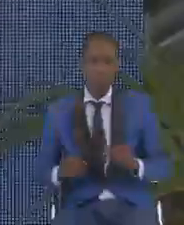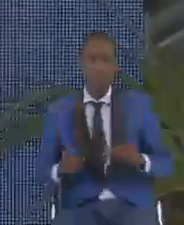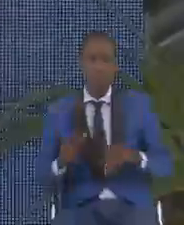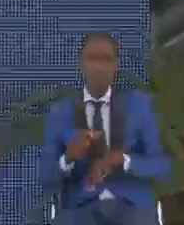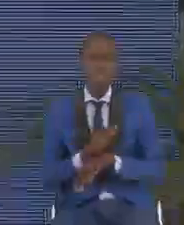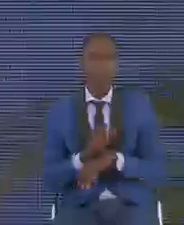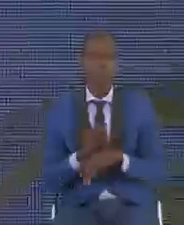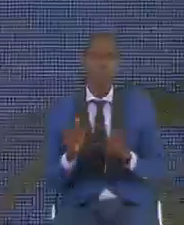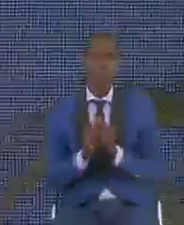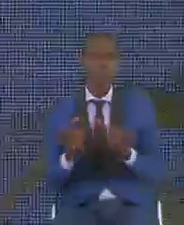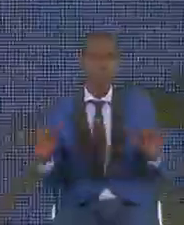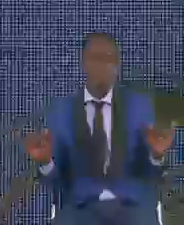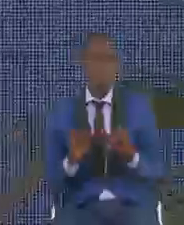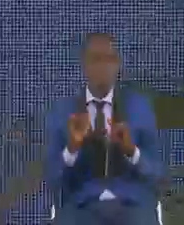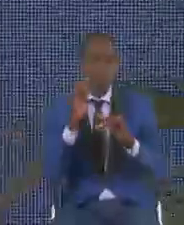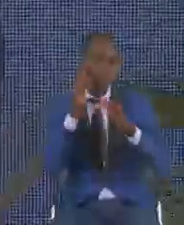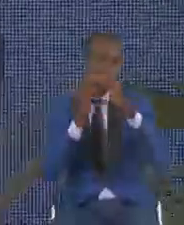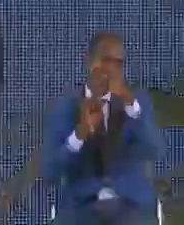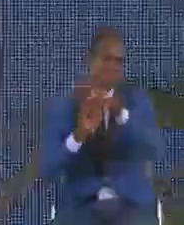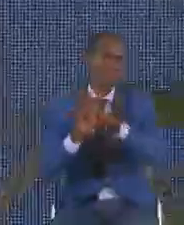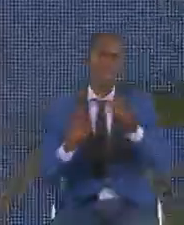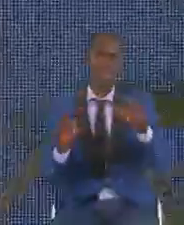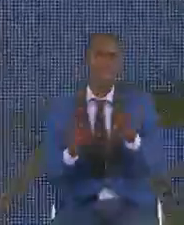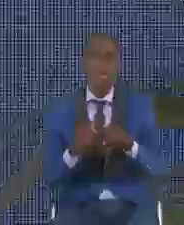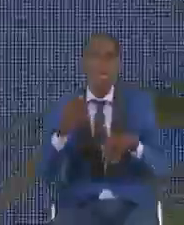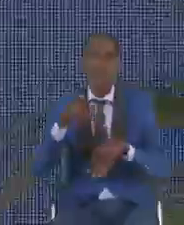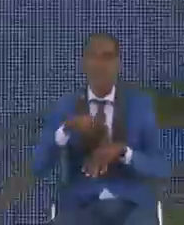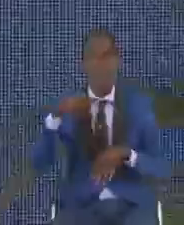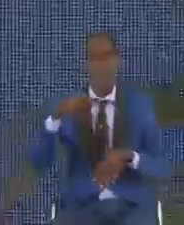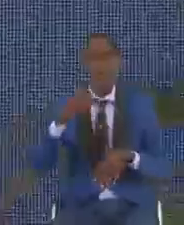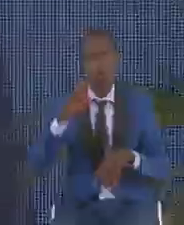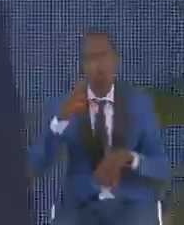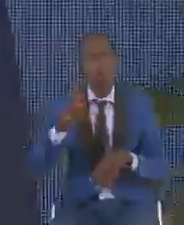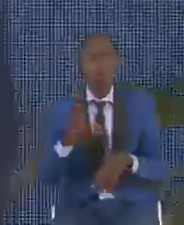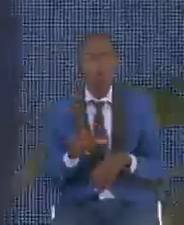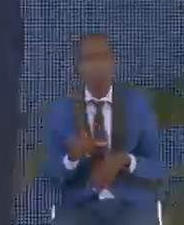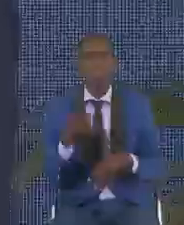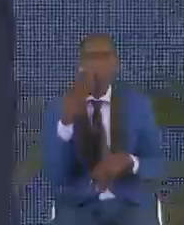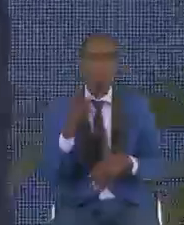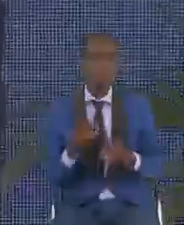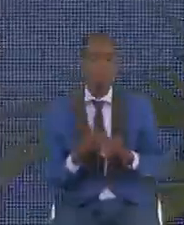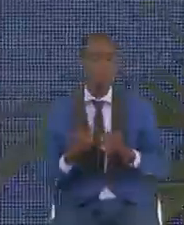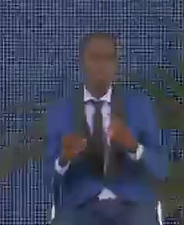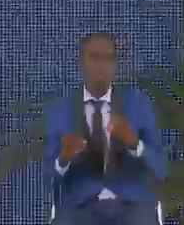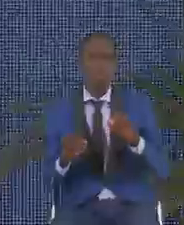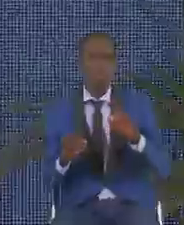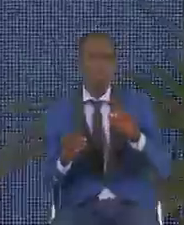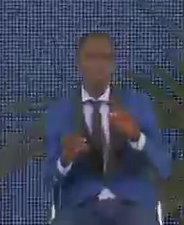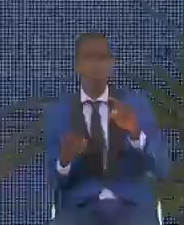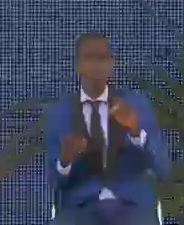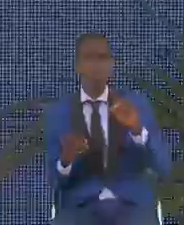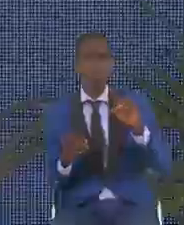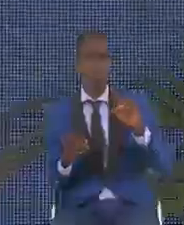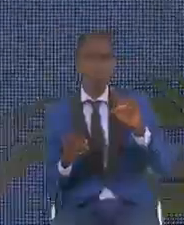labor with the same vision as Paul the apostle. Look at it. 1 Corinthians chapter 16, verse 10.